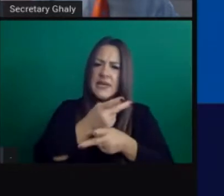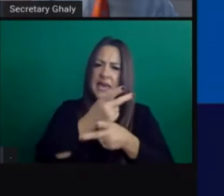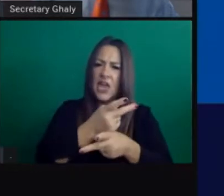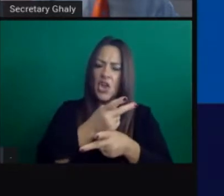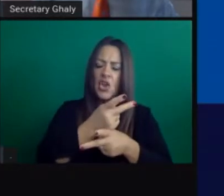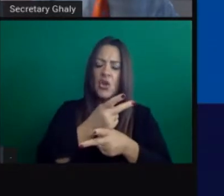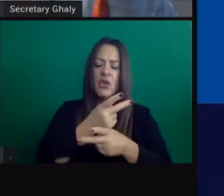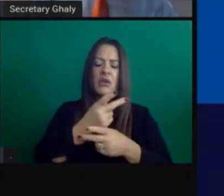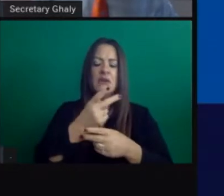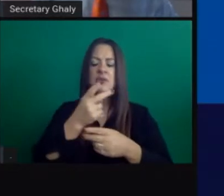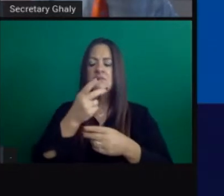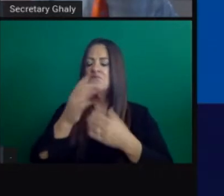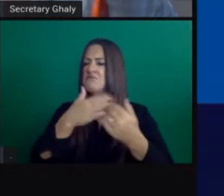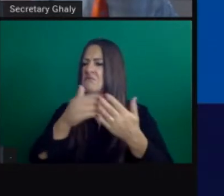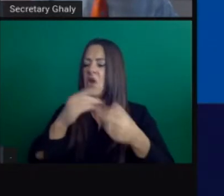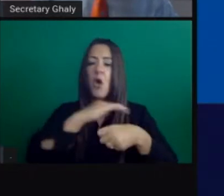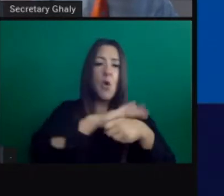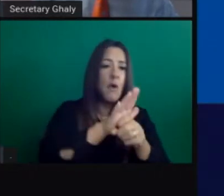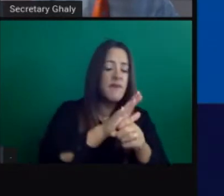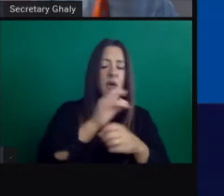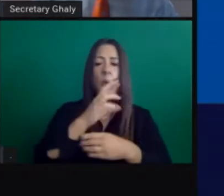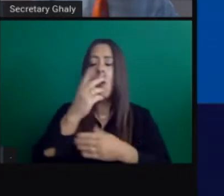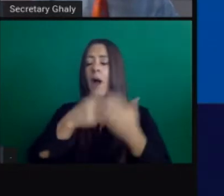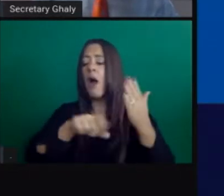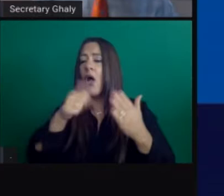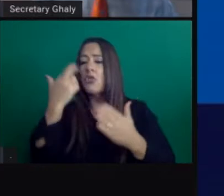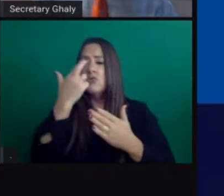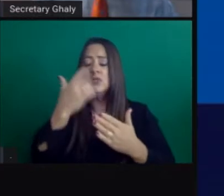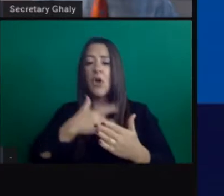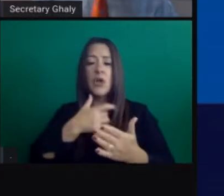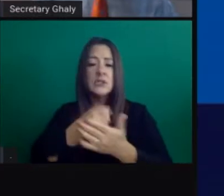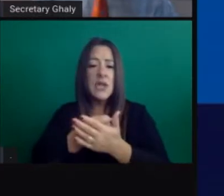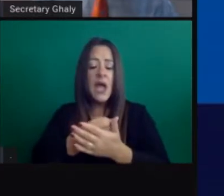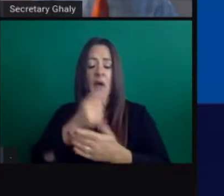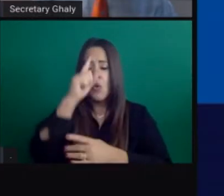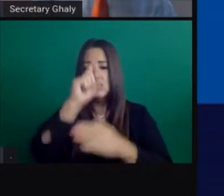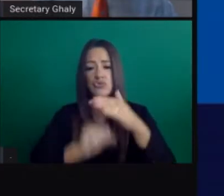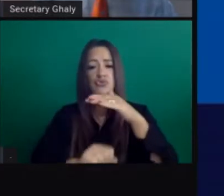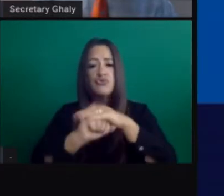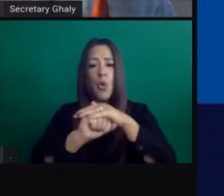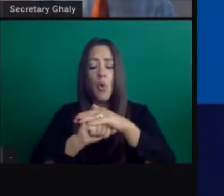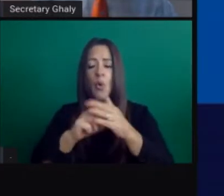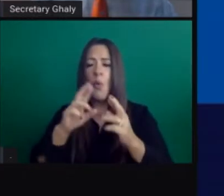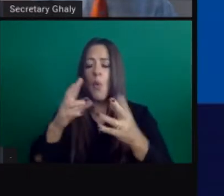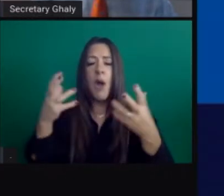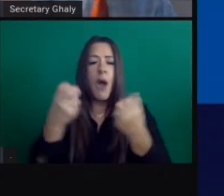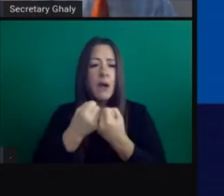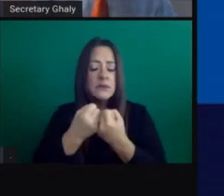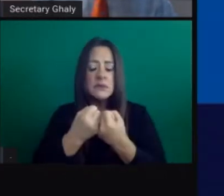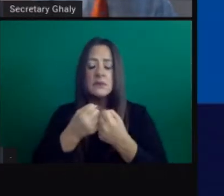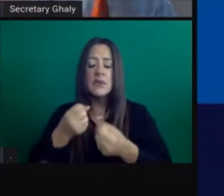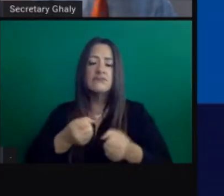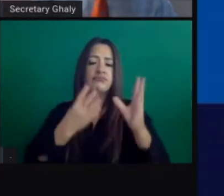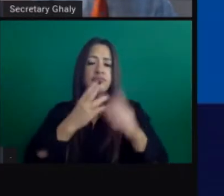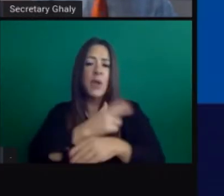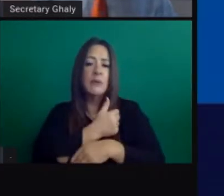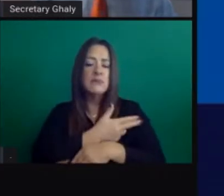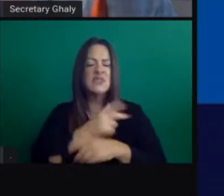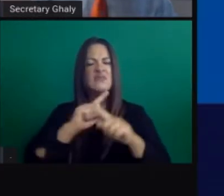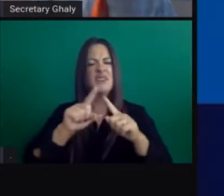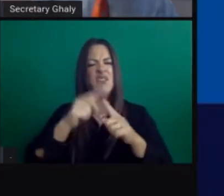COVID and other things like heart attacks and strokes and accidents and trauma of all